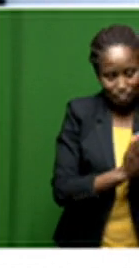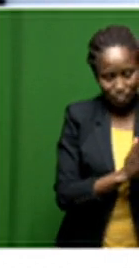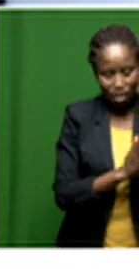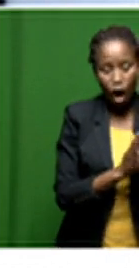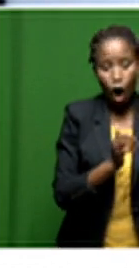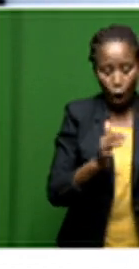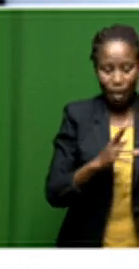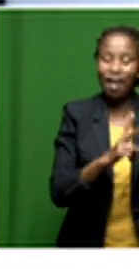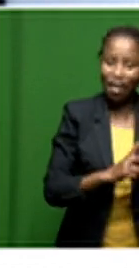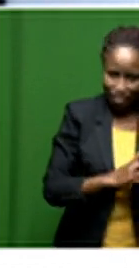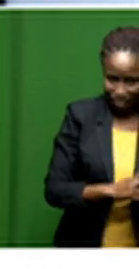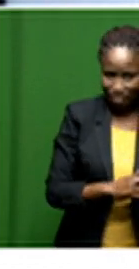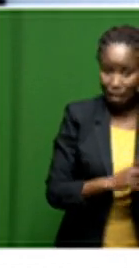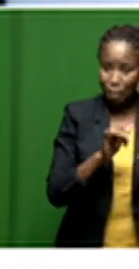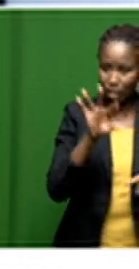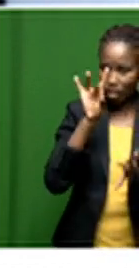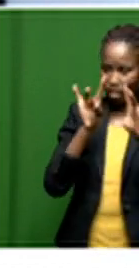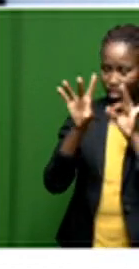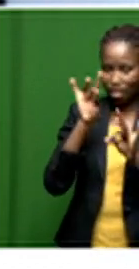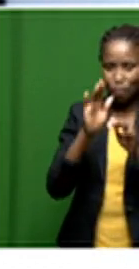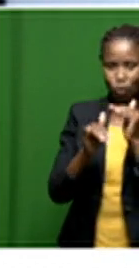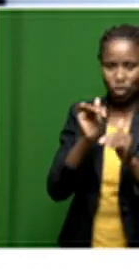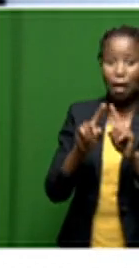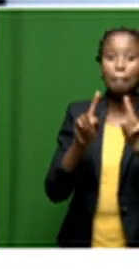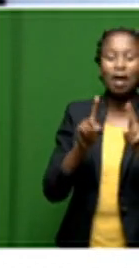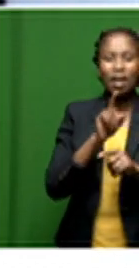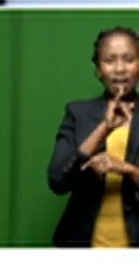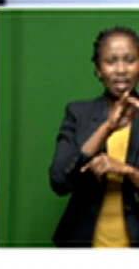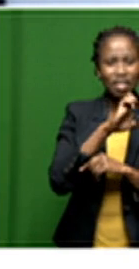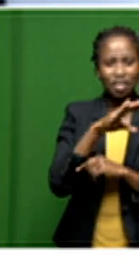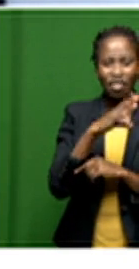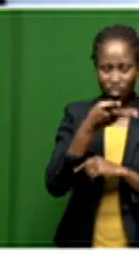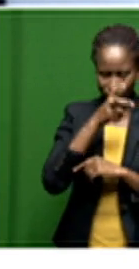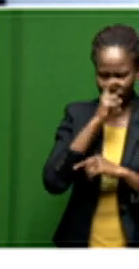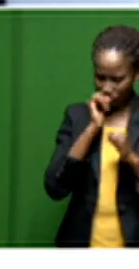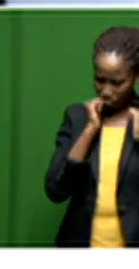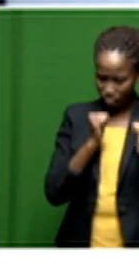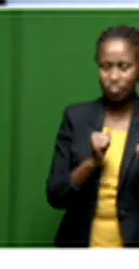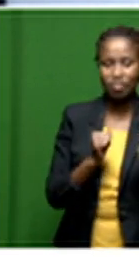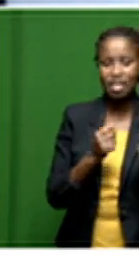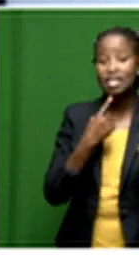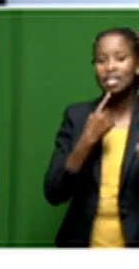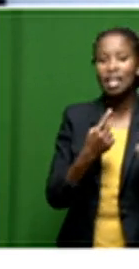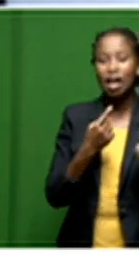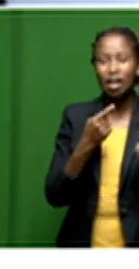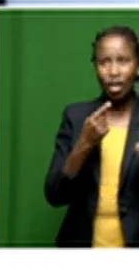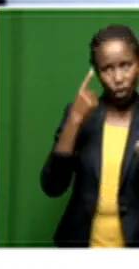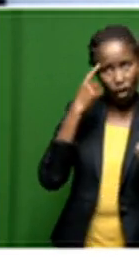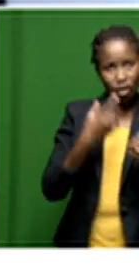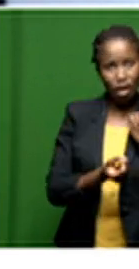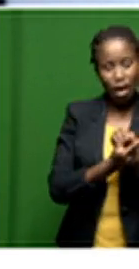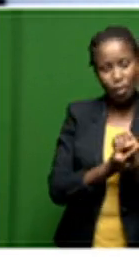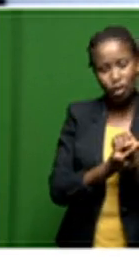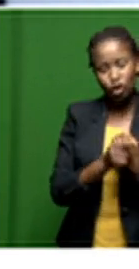nomination process. But the IEC stood firm because this has occurred previously, once before, I think in 2016